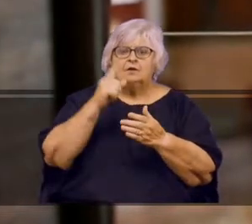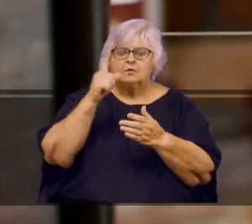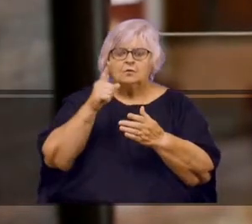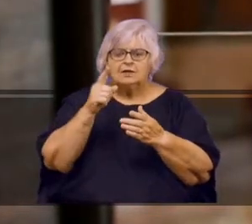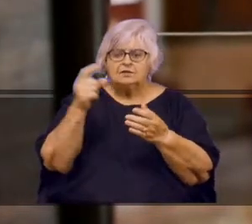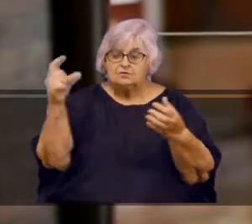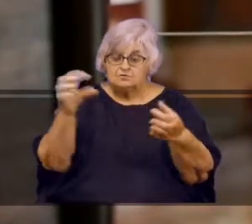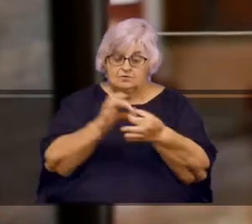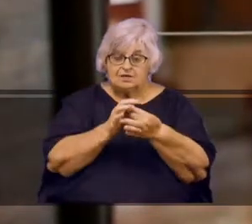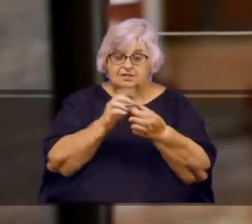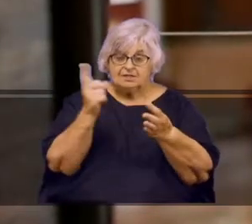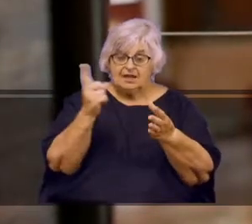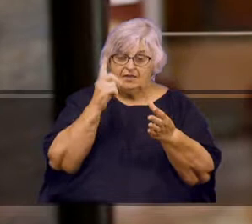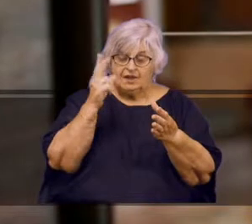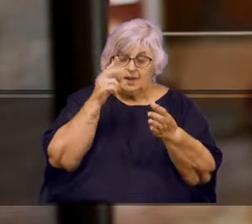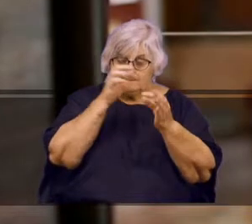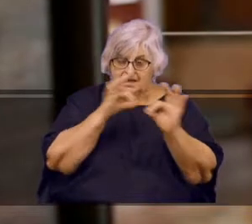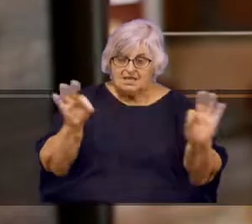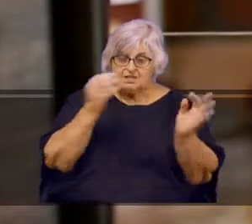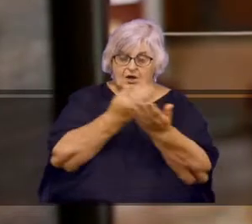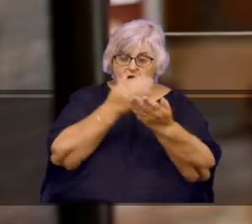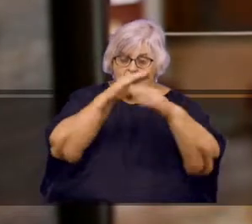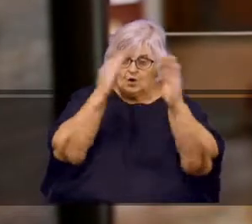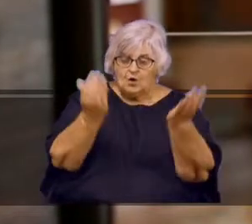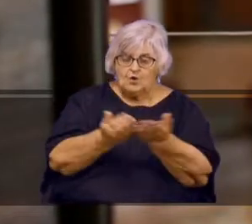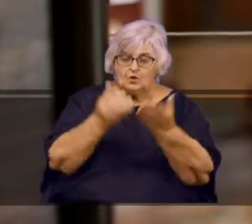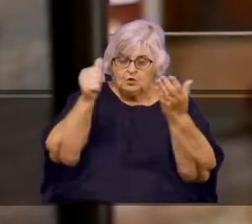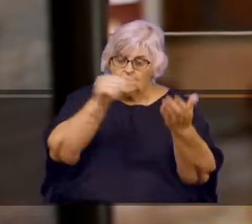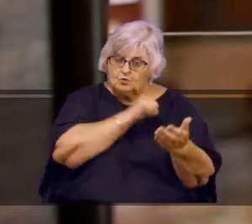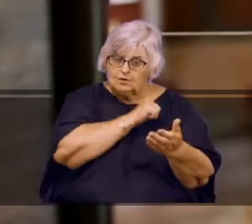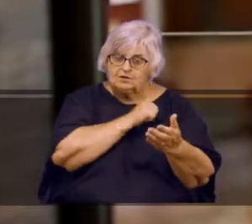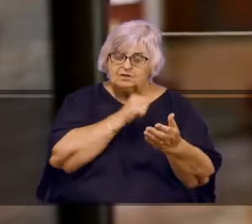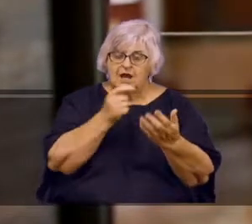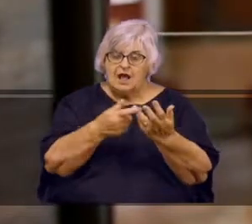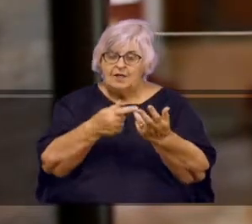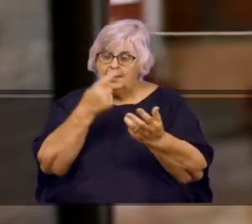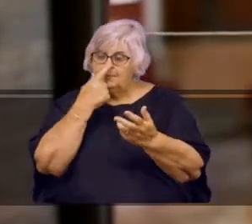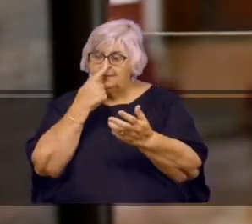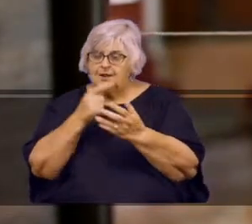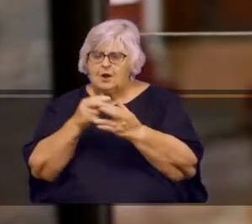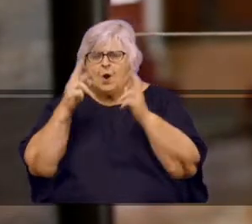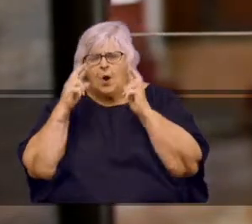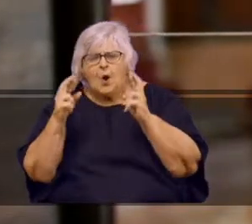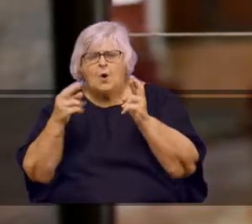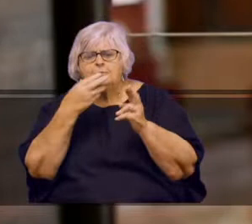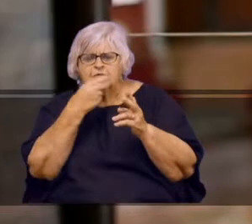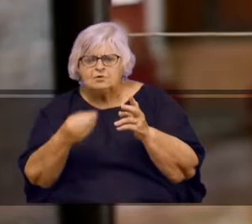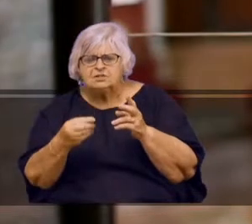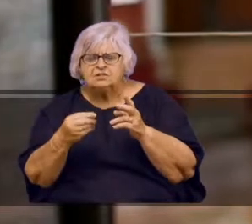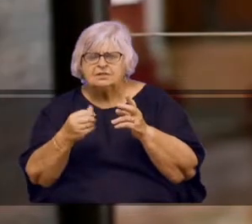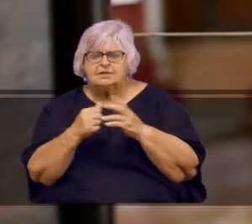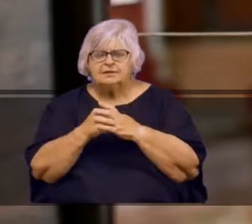One common greeting would have been peace on earth, goodwill towards men, which seems to capture the hope of Christmas very